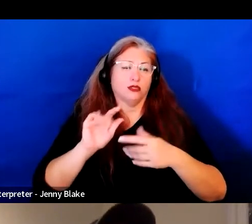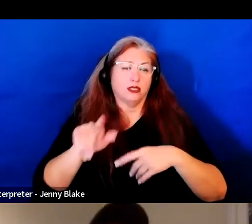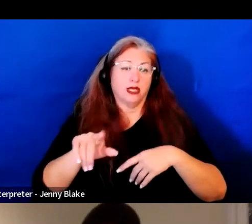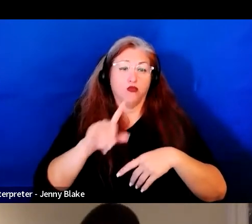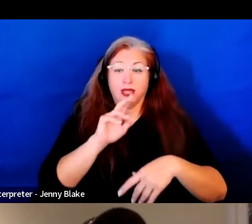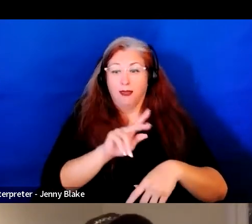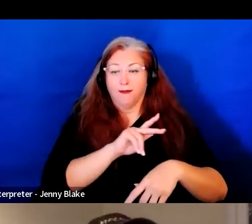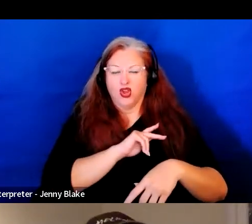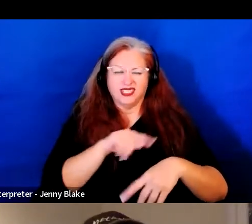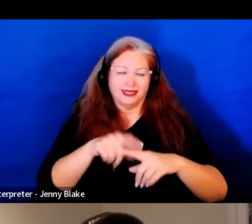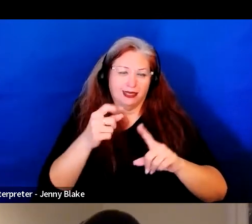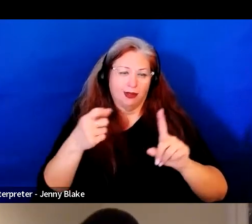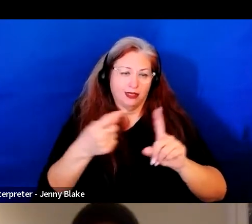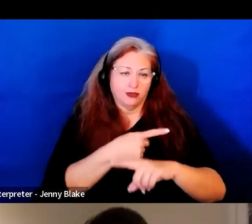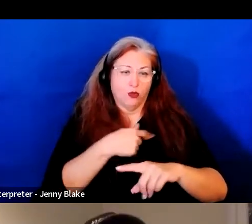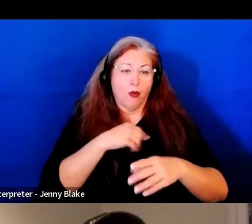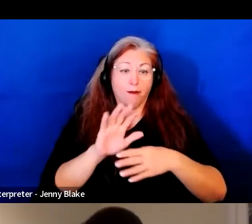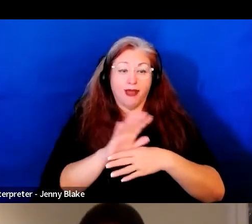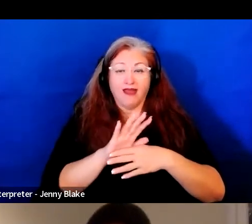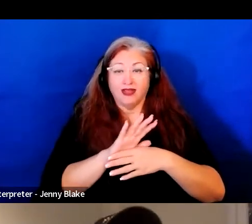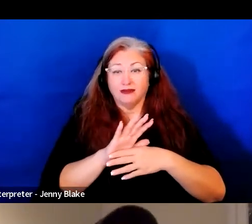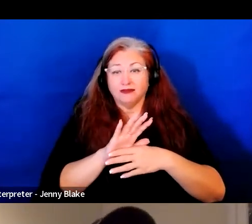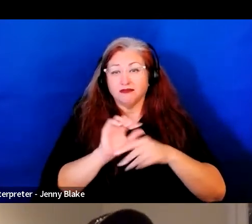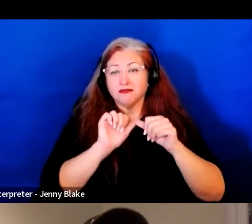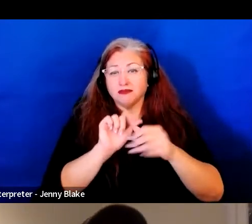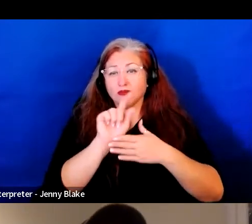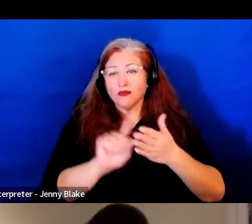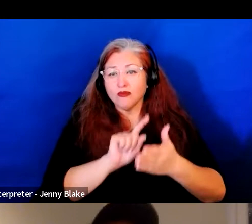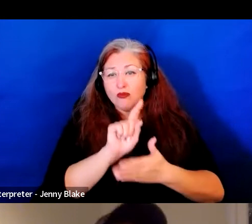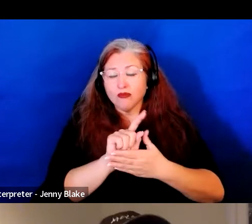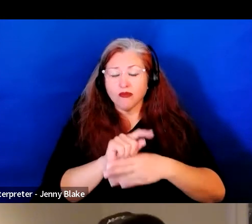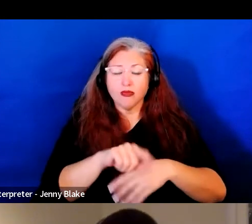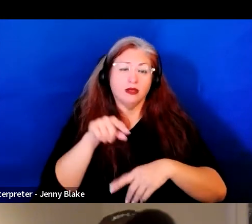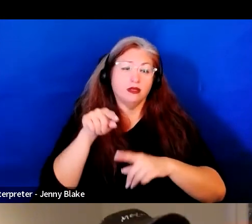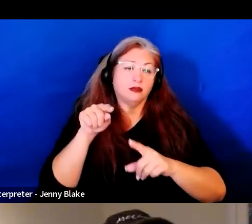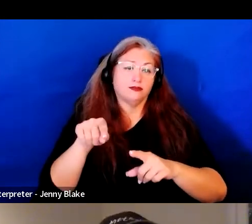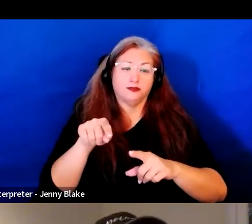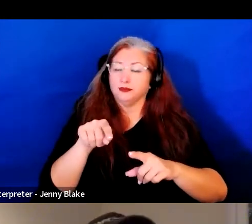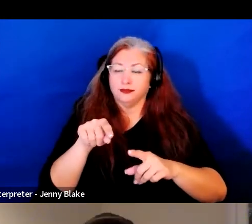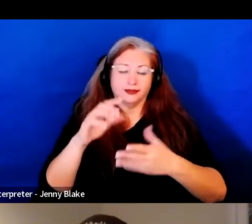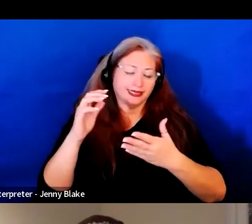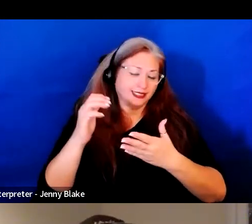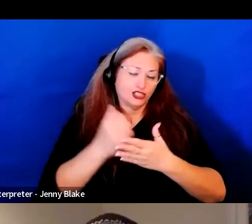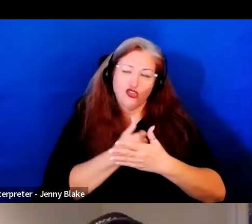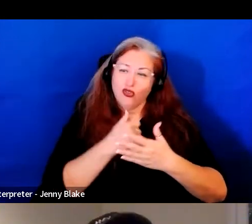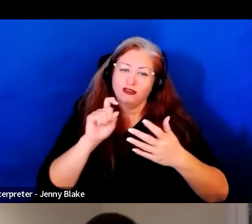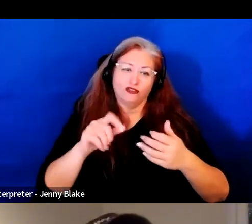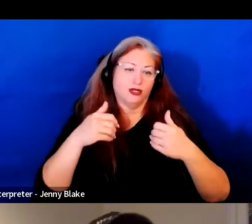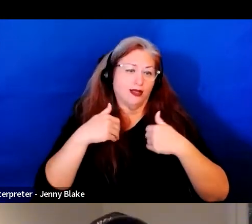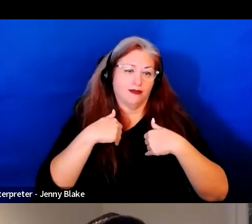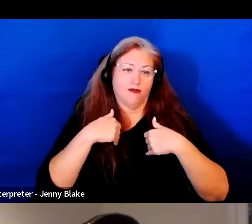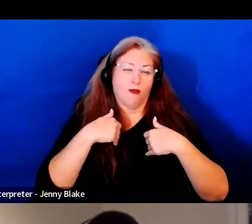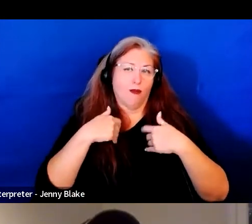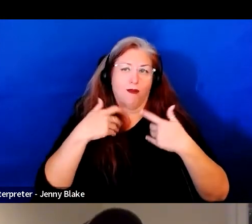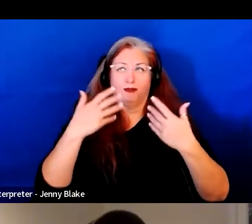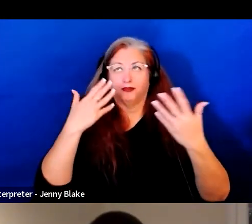this is an aside, but, my film is an hour long. I think that he is someone who really, deserves like that.